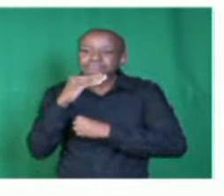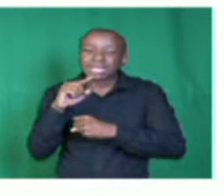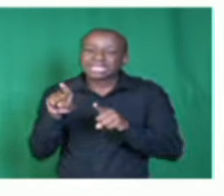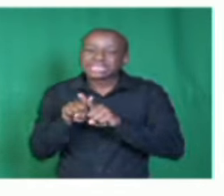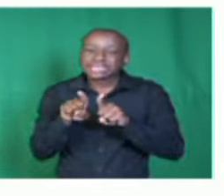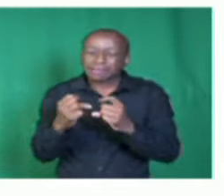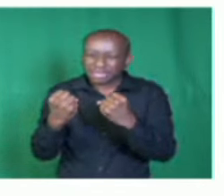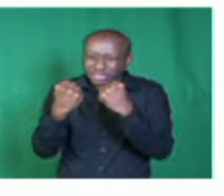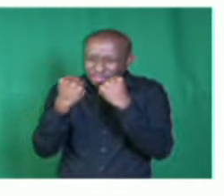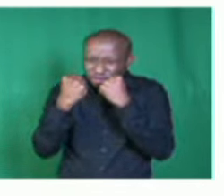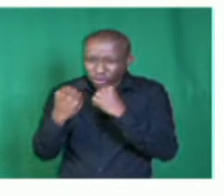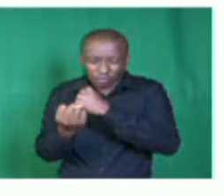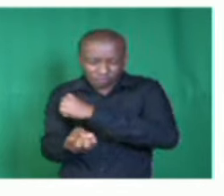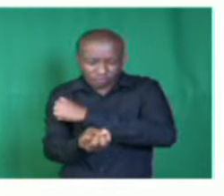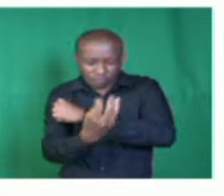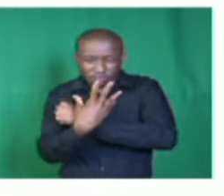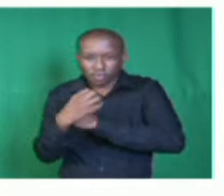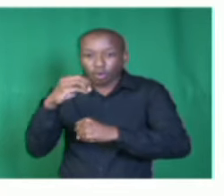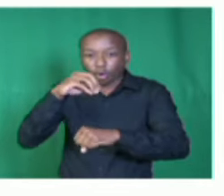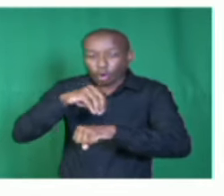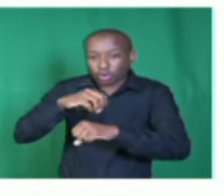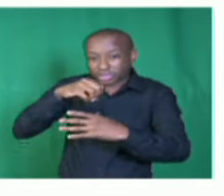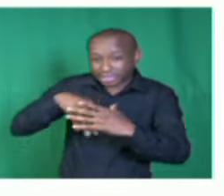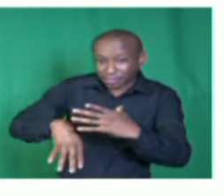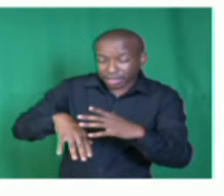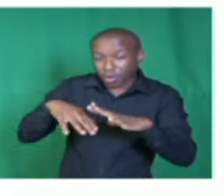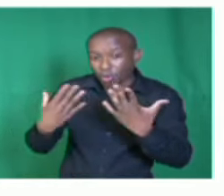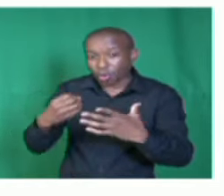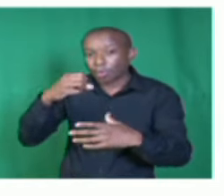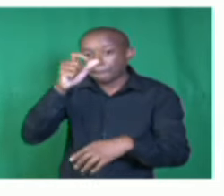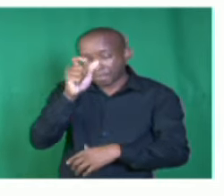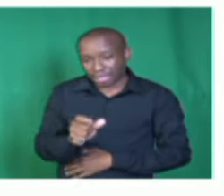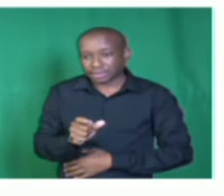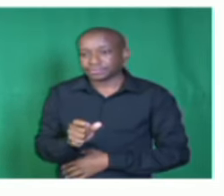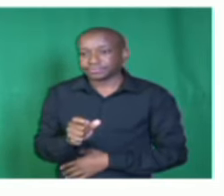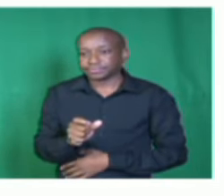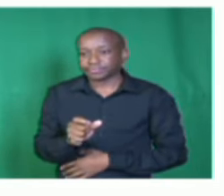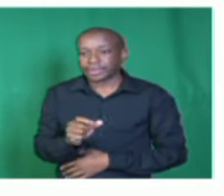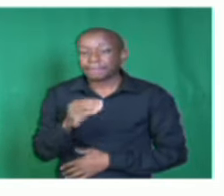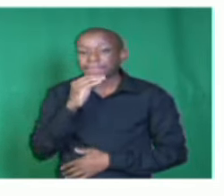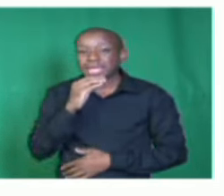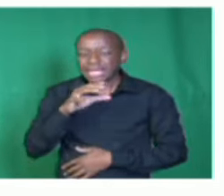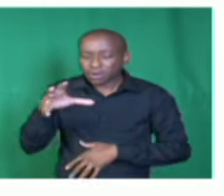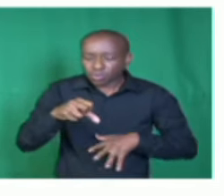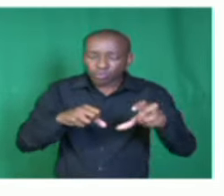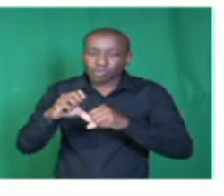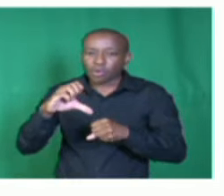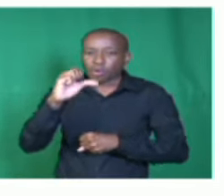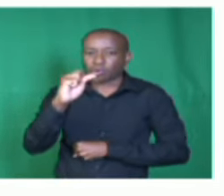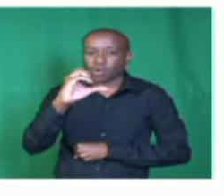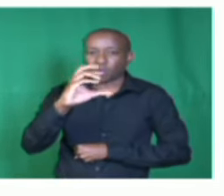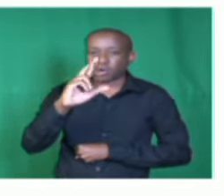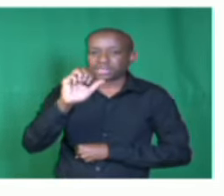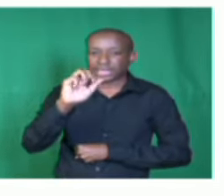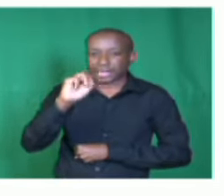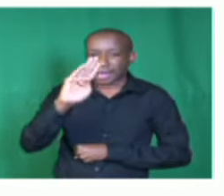it is a strong effect on something or someone. Then scramble means the rushing